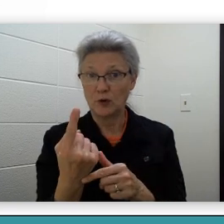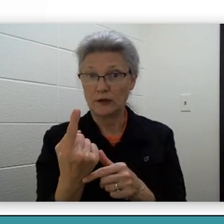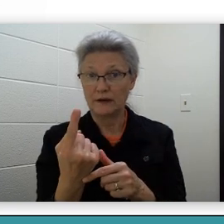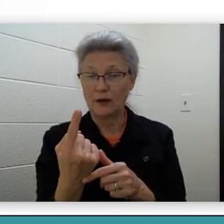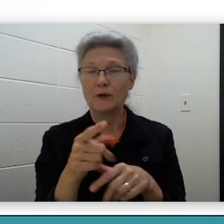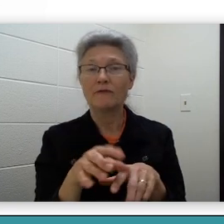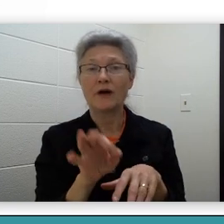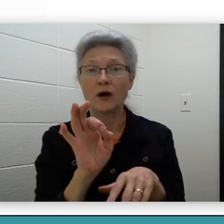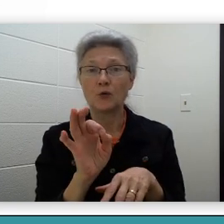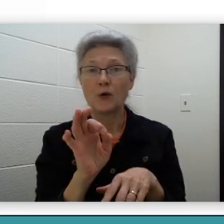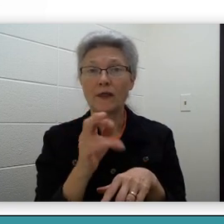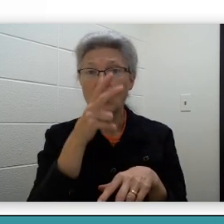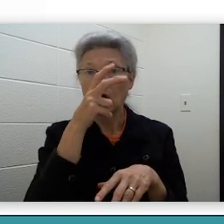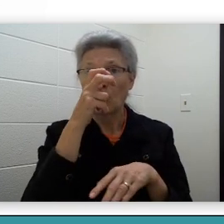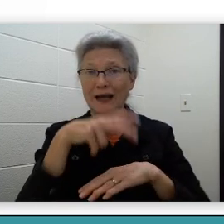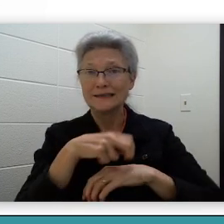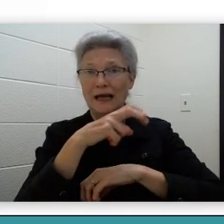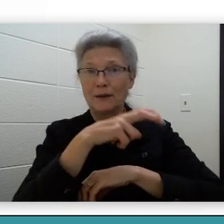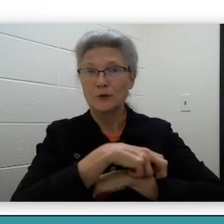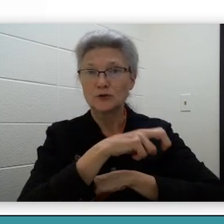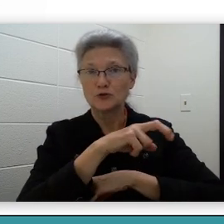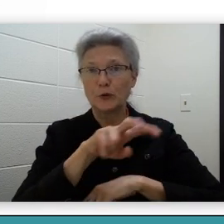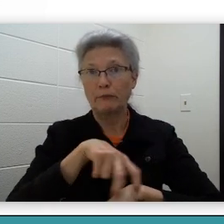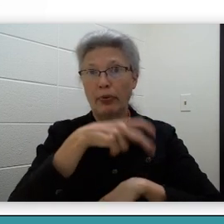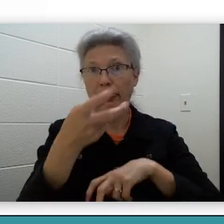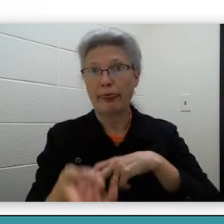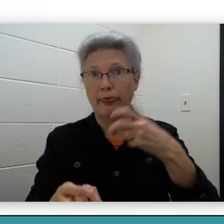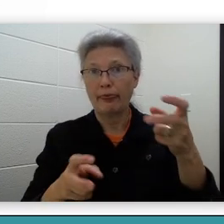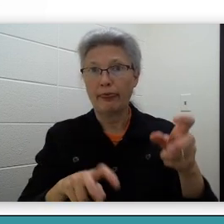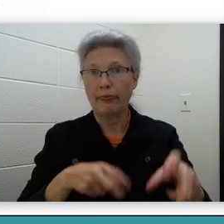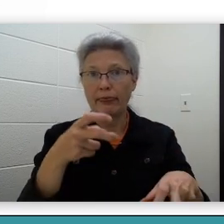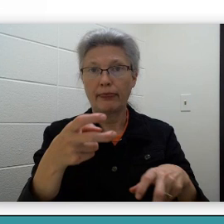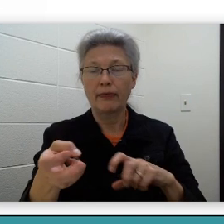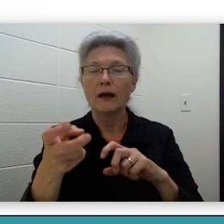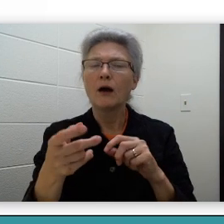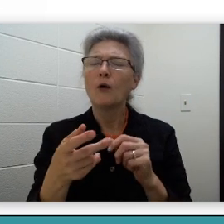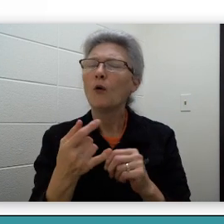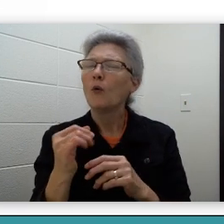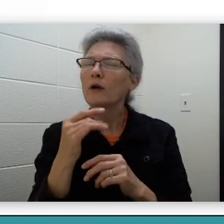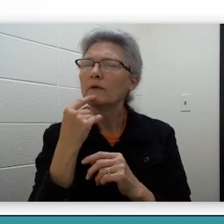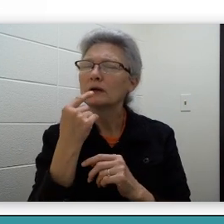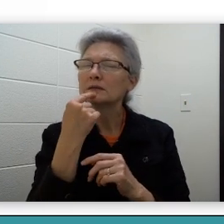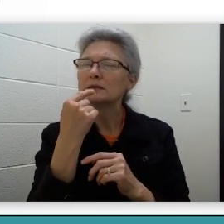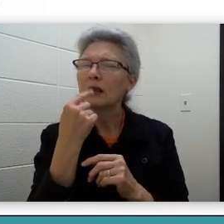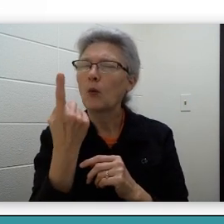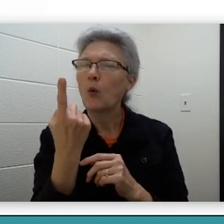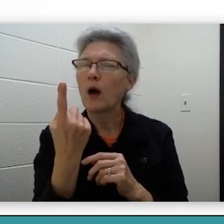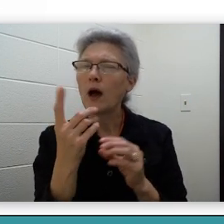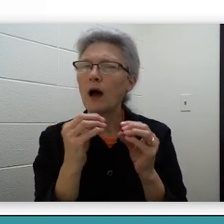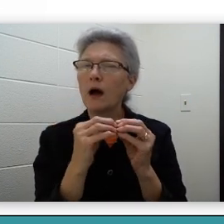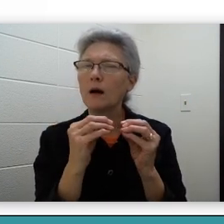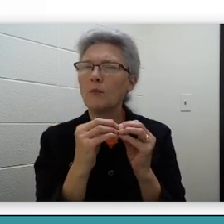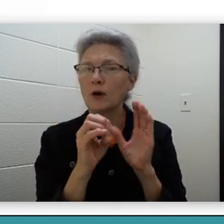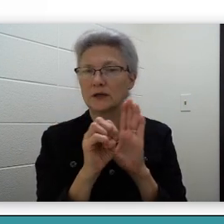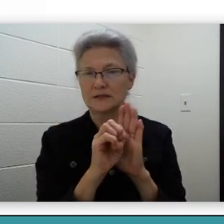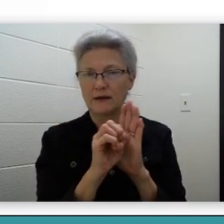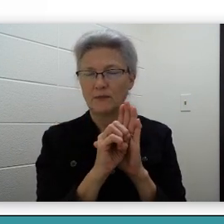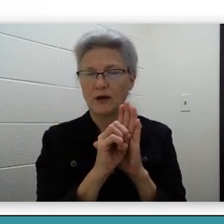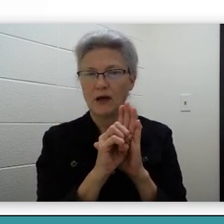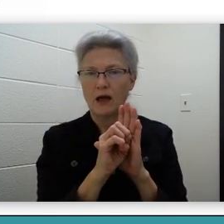we found with the grasshoppers doing acrobatic feats. What if I were to say there was one more example